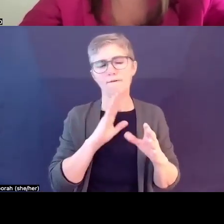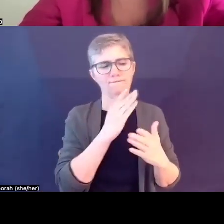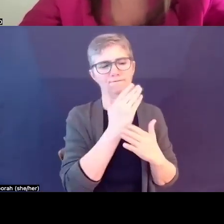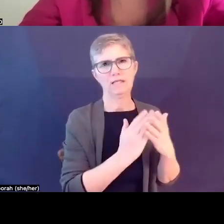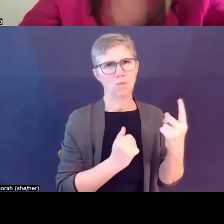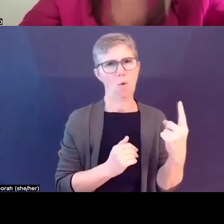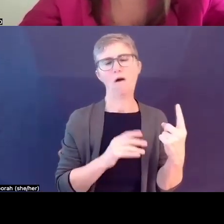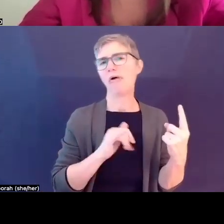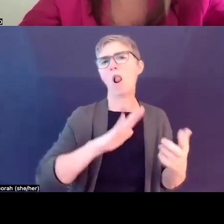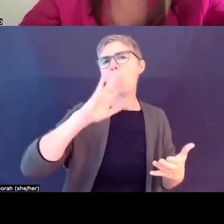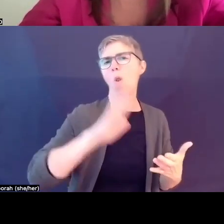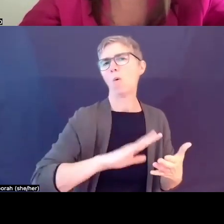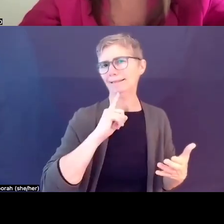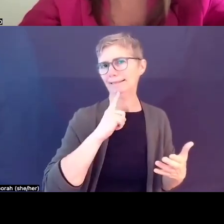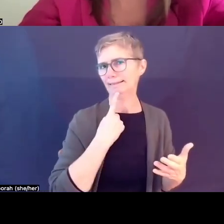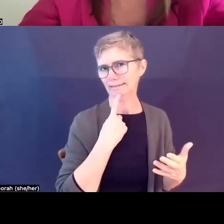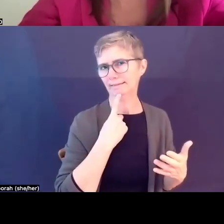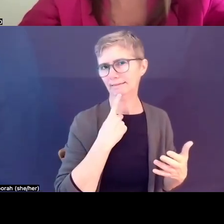low-intensity supports.